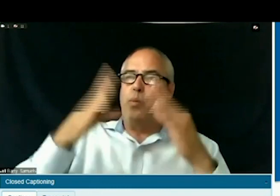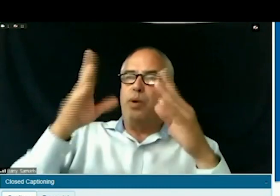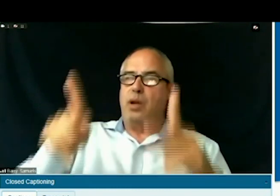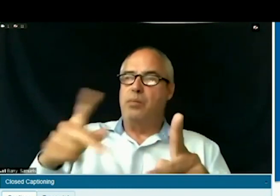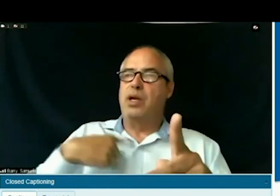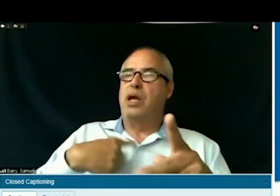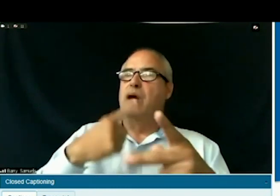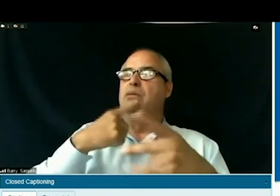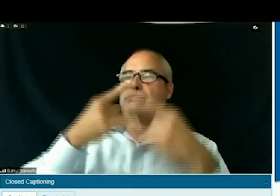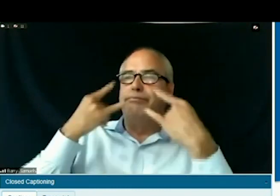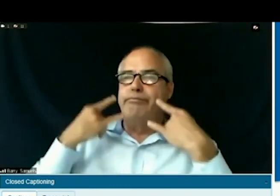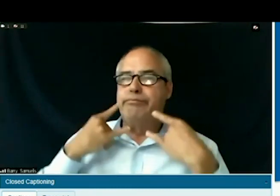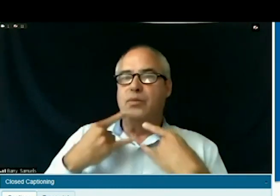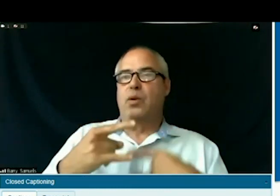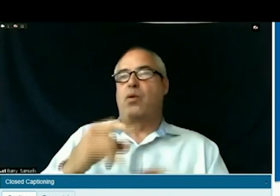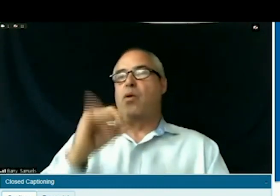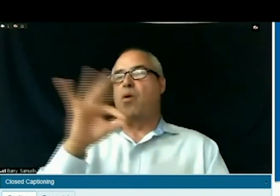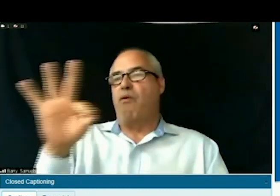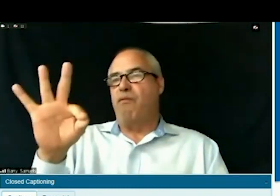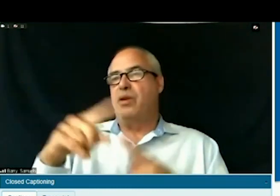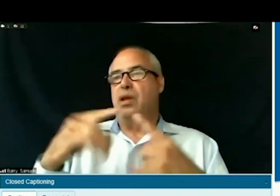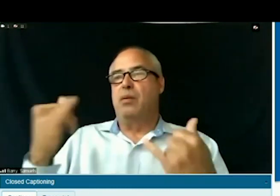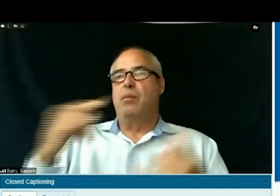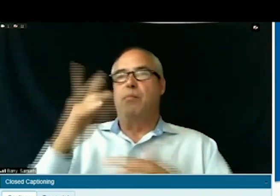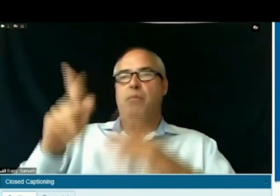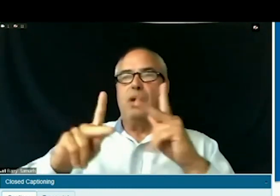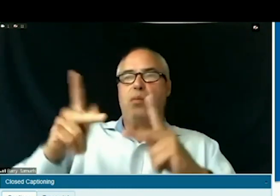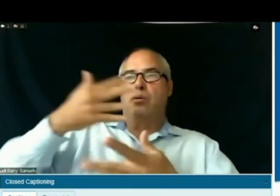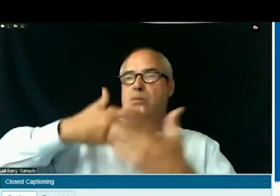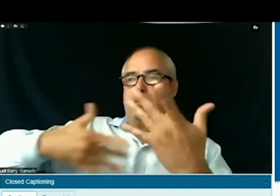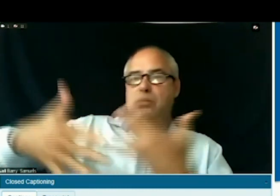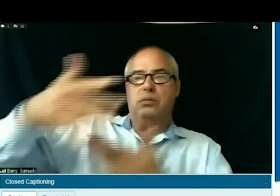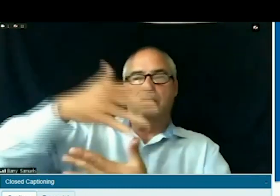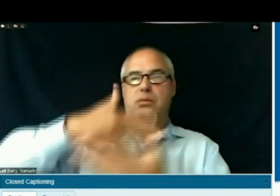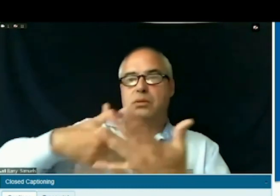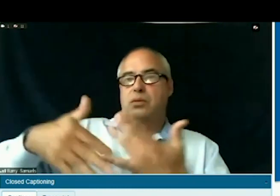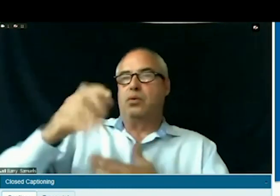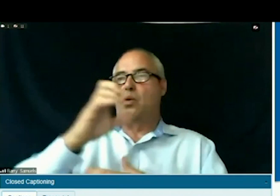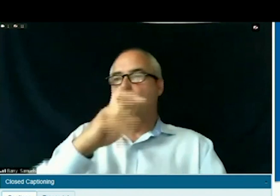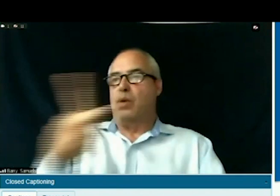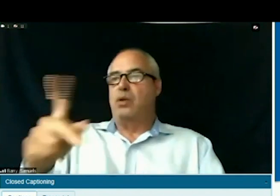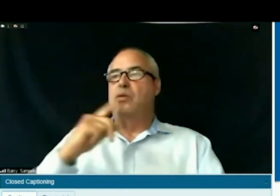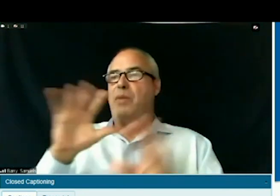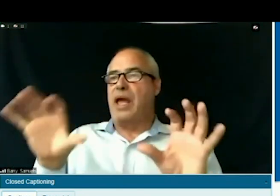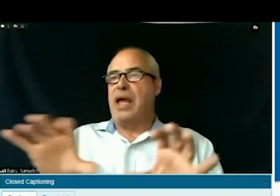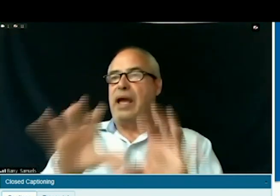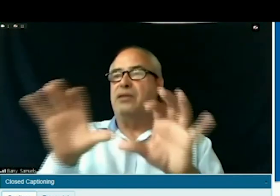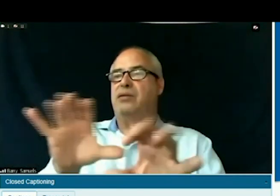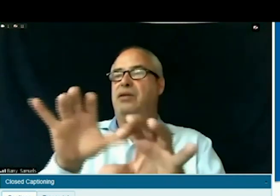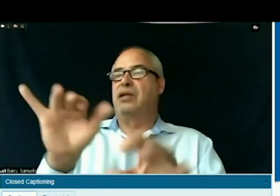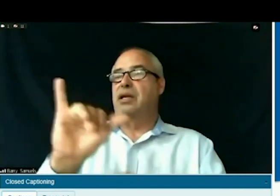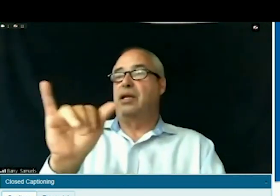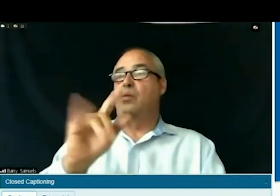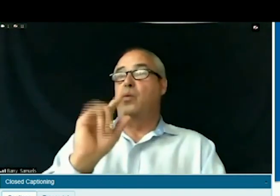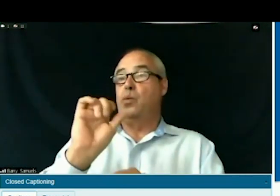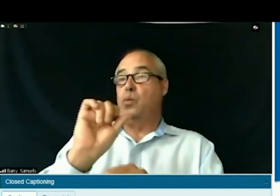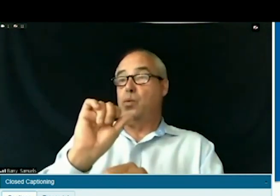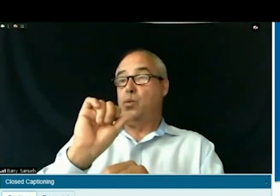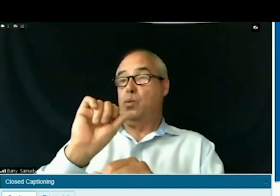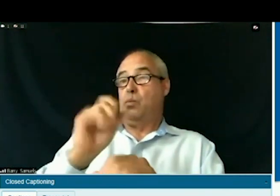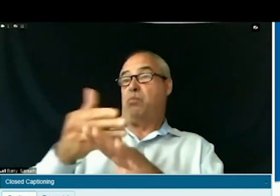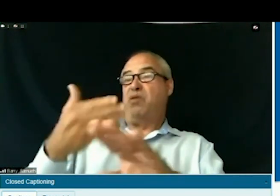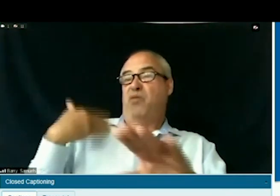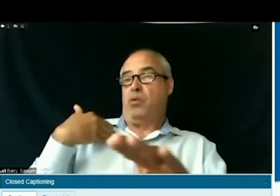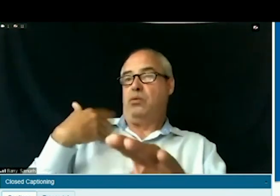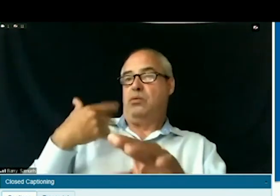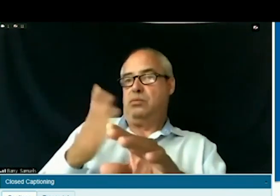people are out and about and seemingly going back to activities like where they were prior to the